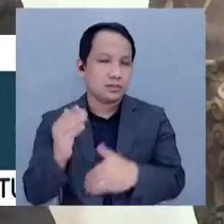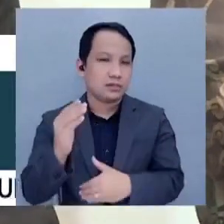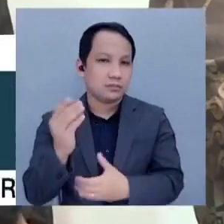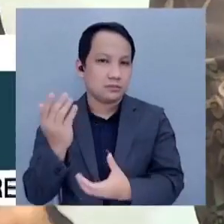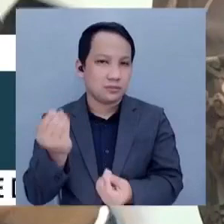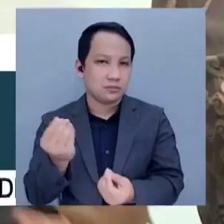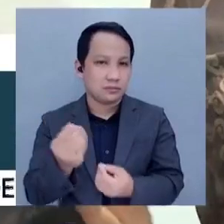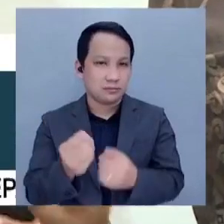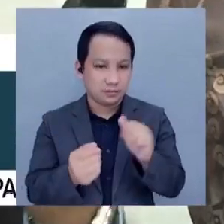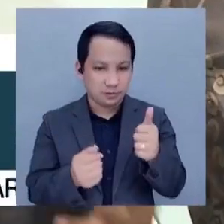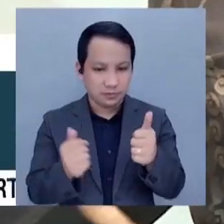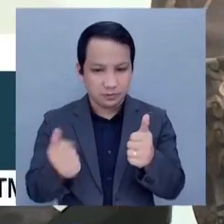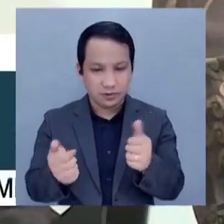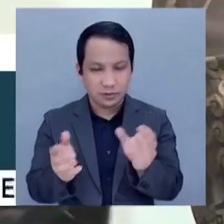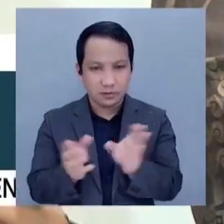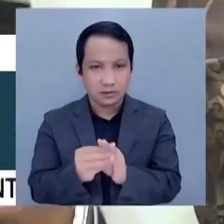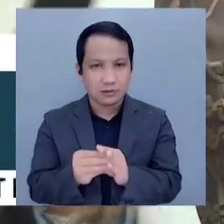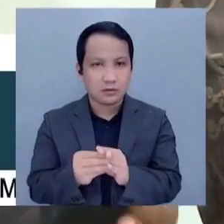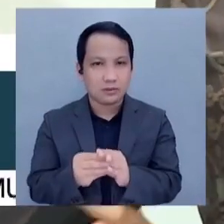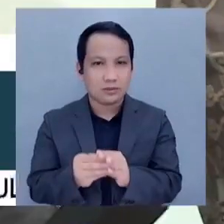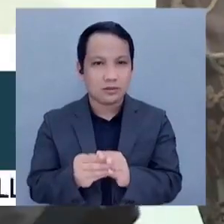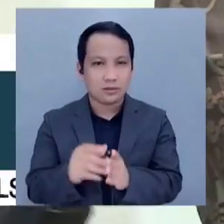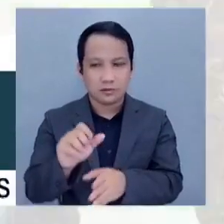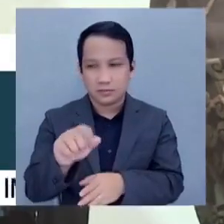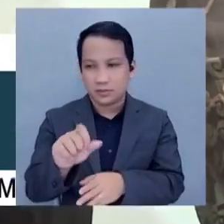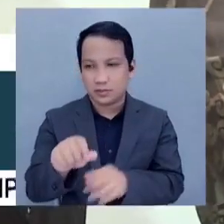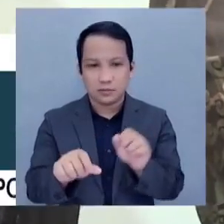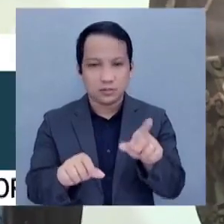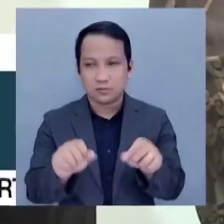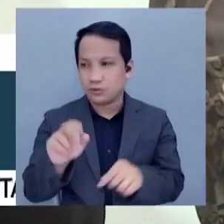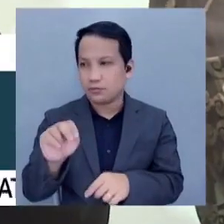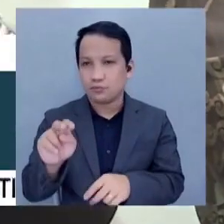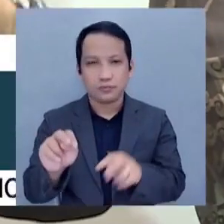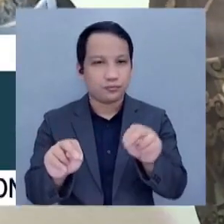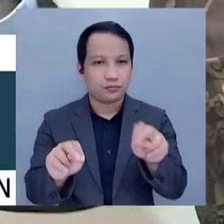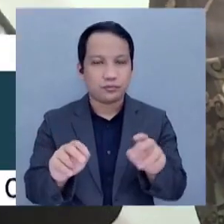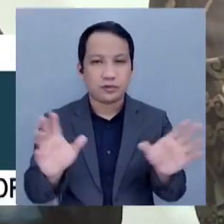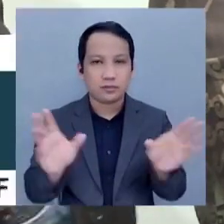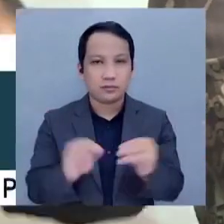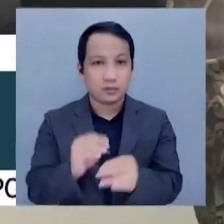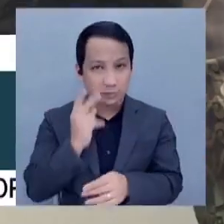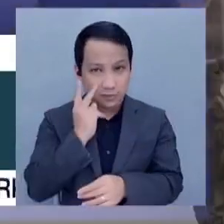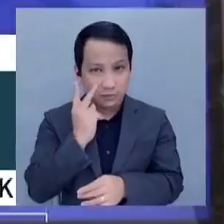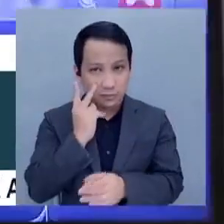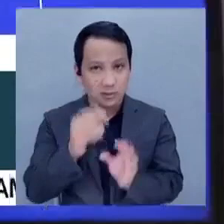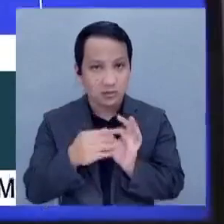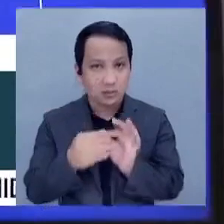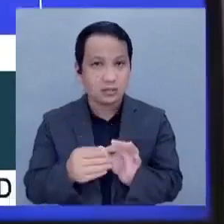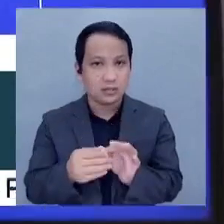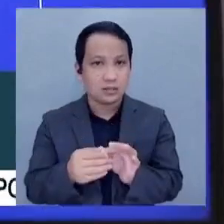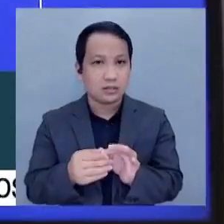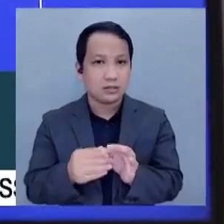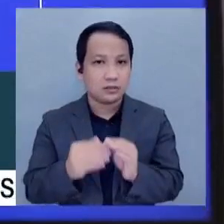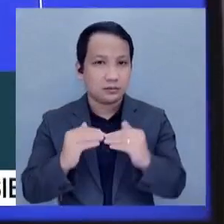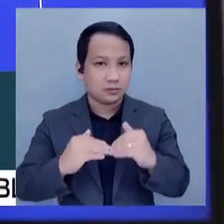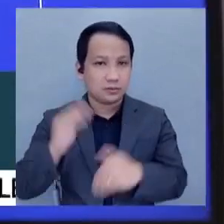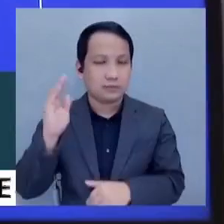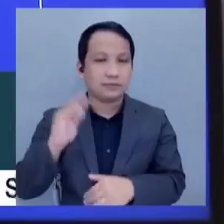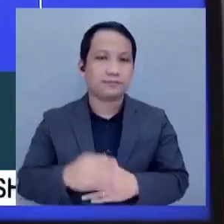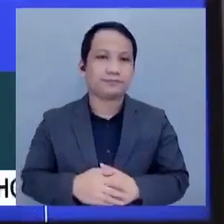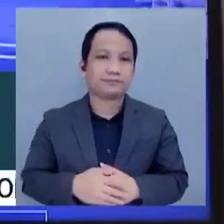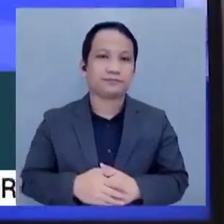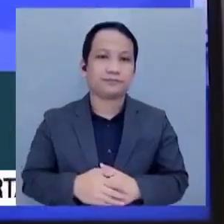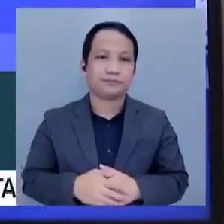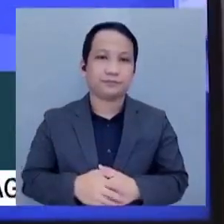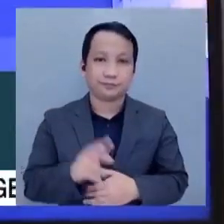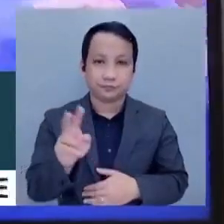No? After that, it's 11-11, 12-12. We see fraud to tend to scale up. But Viber